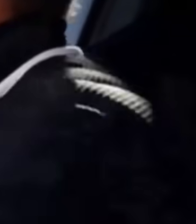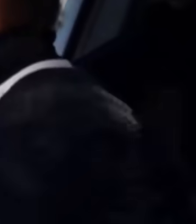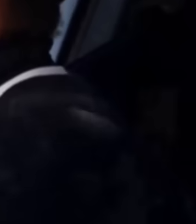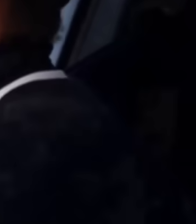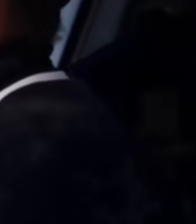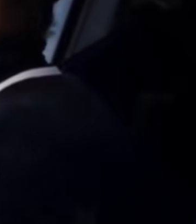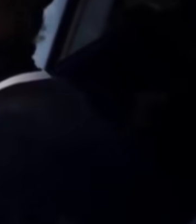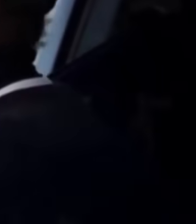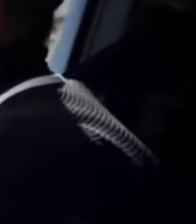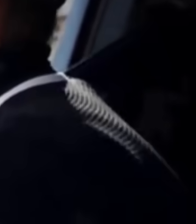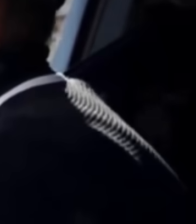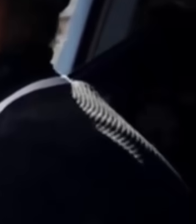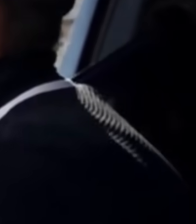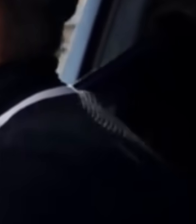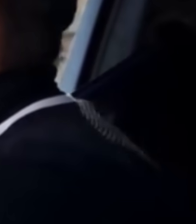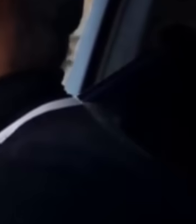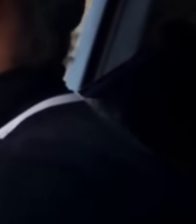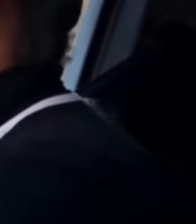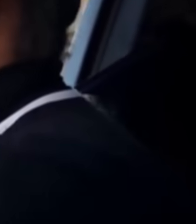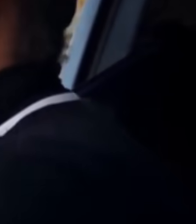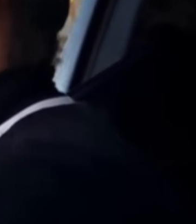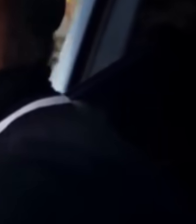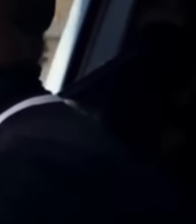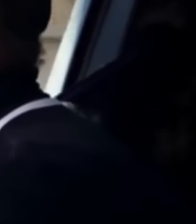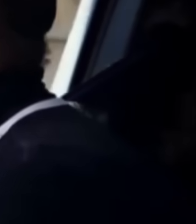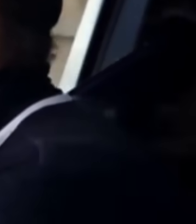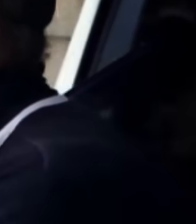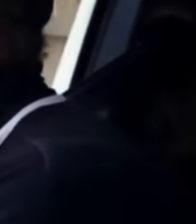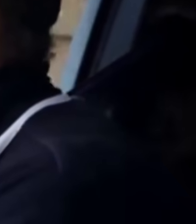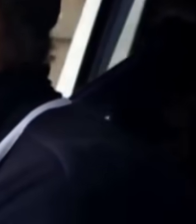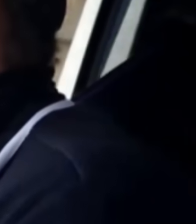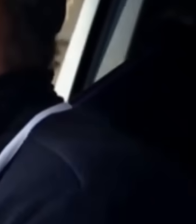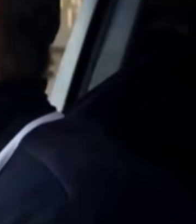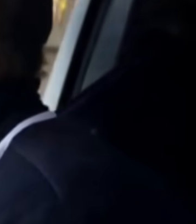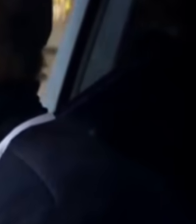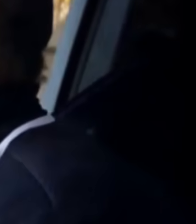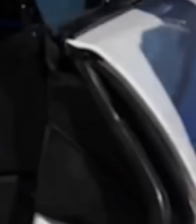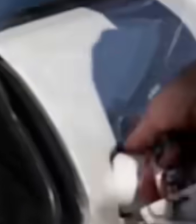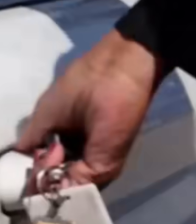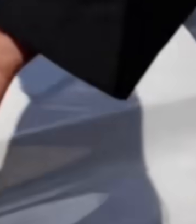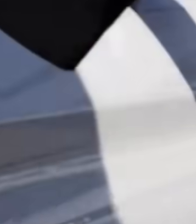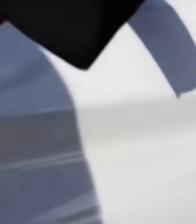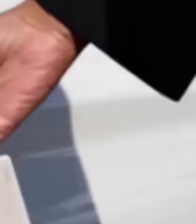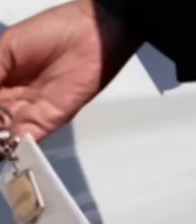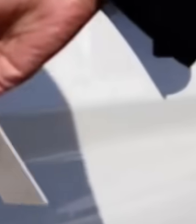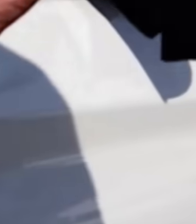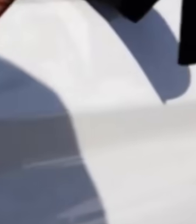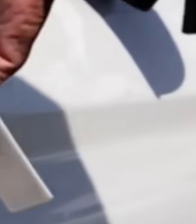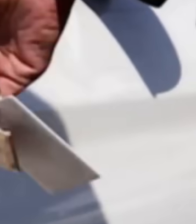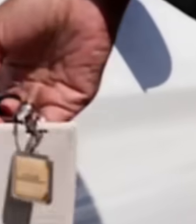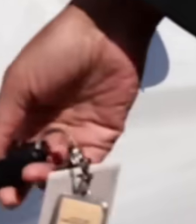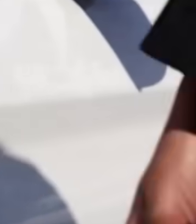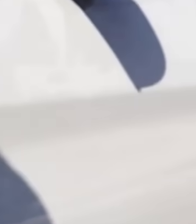frame. The women of FTA News and Current Affairs are the heartbeat behind the